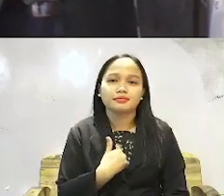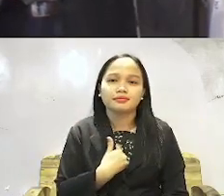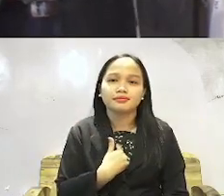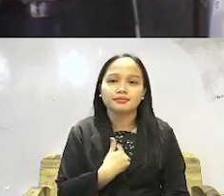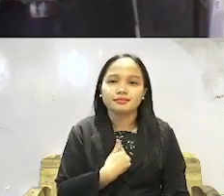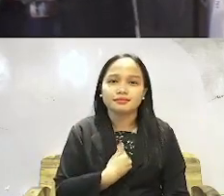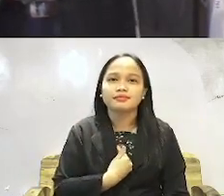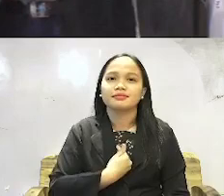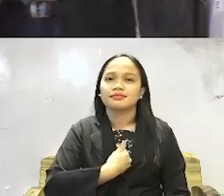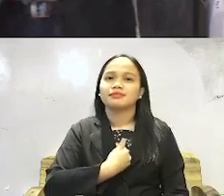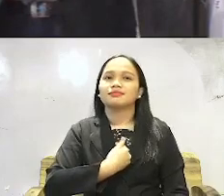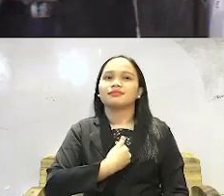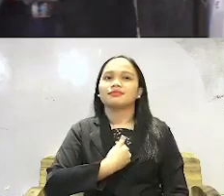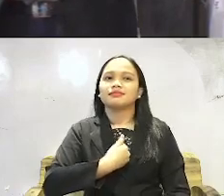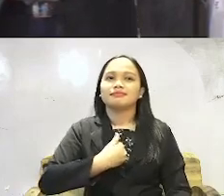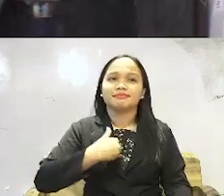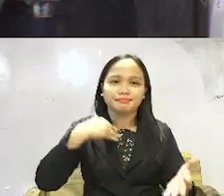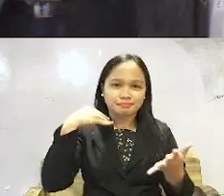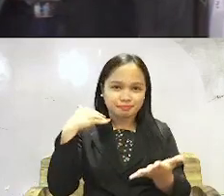lifted me.